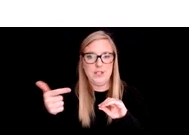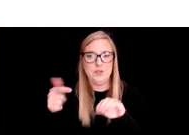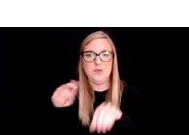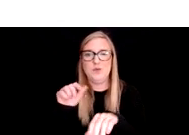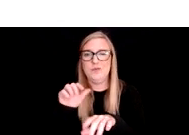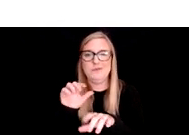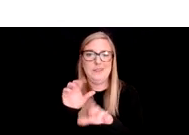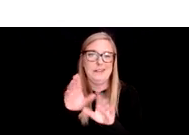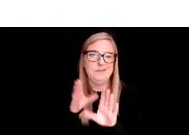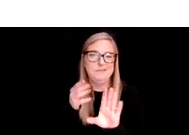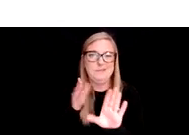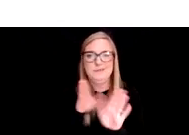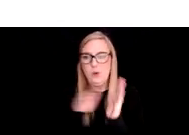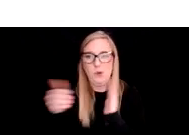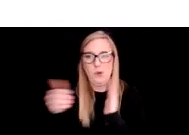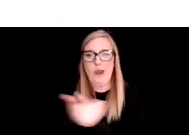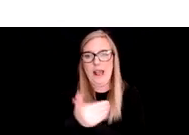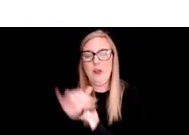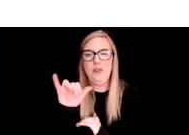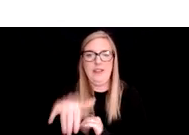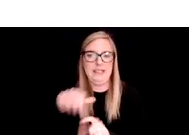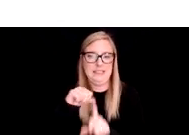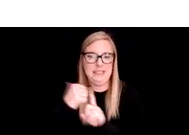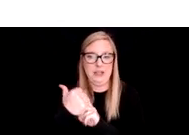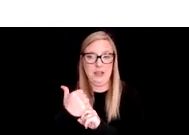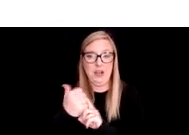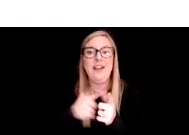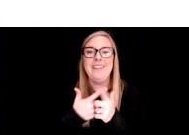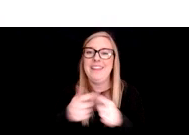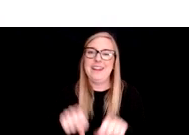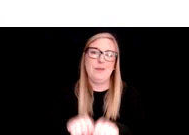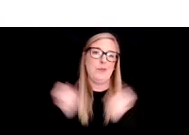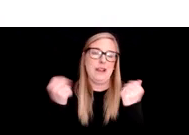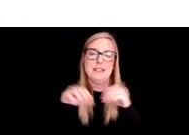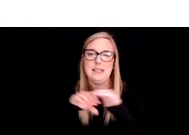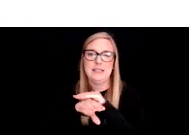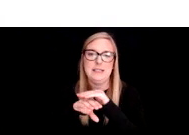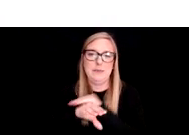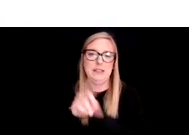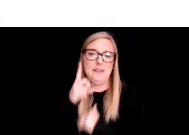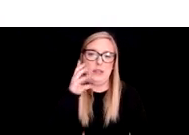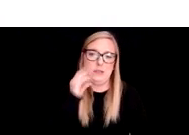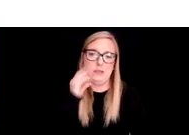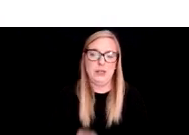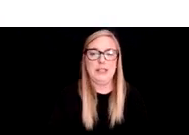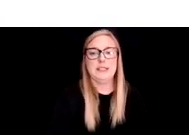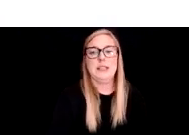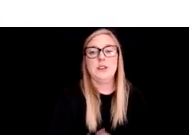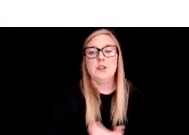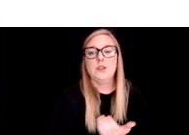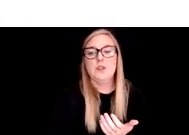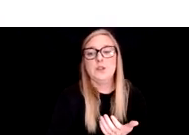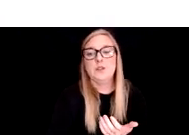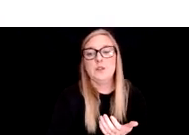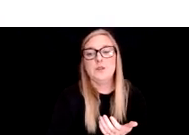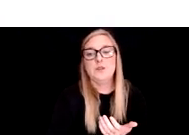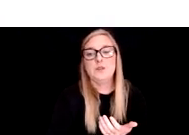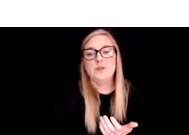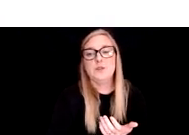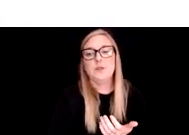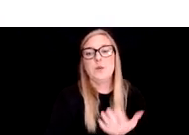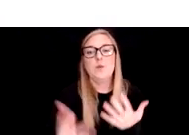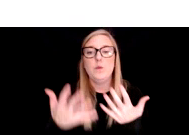scenario or that workflow. And then that can break the accessibility of the experience. So we want to make sure that in those